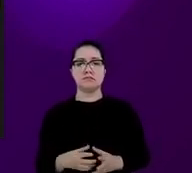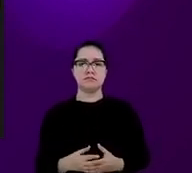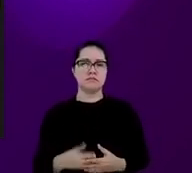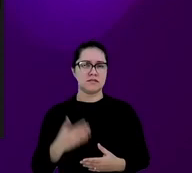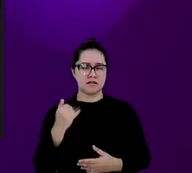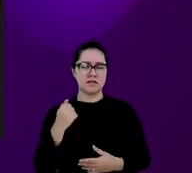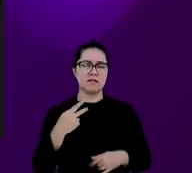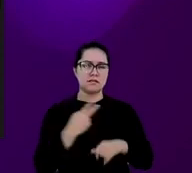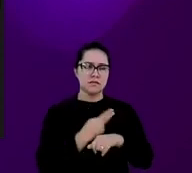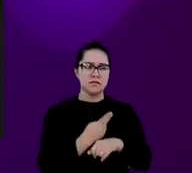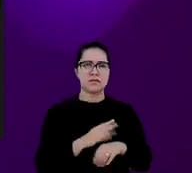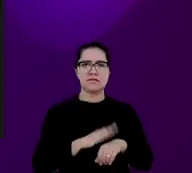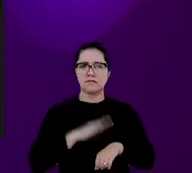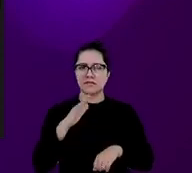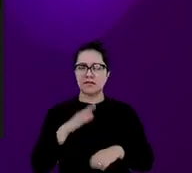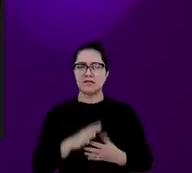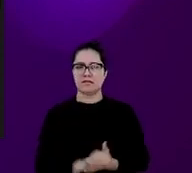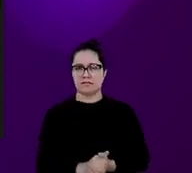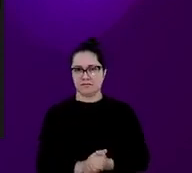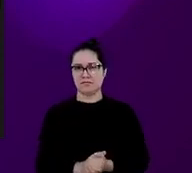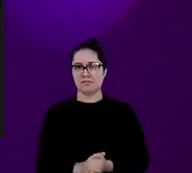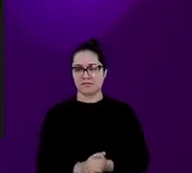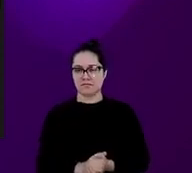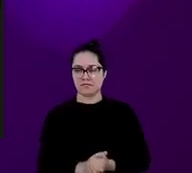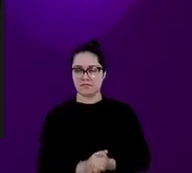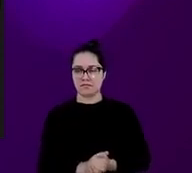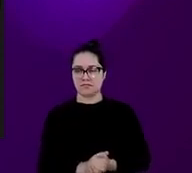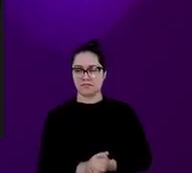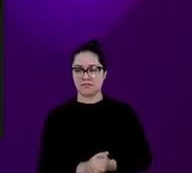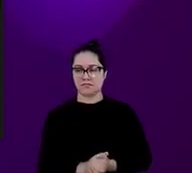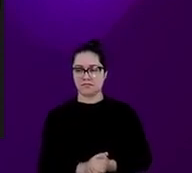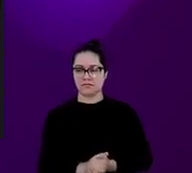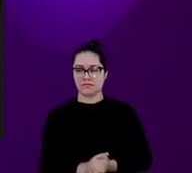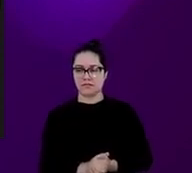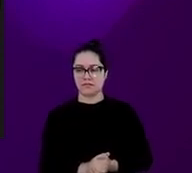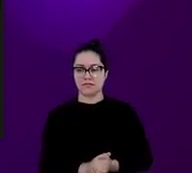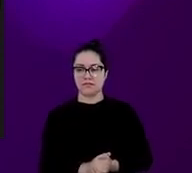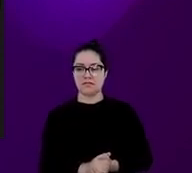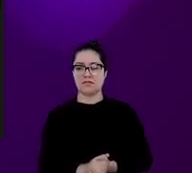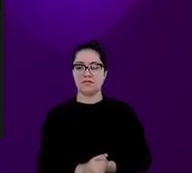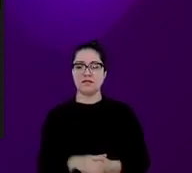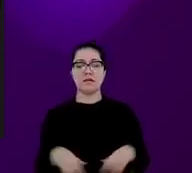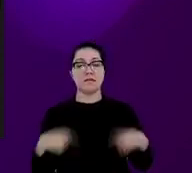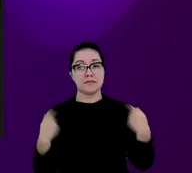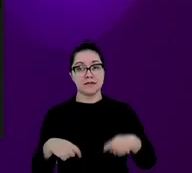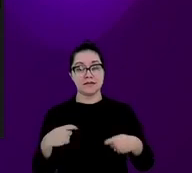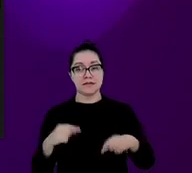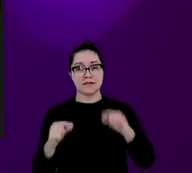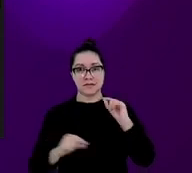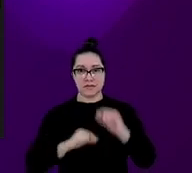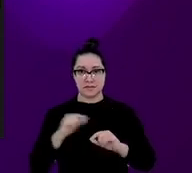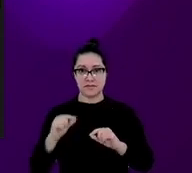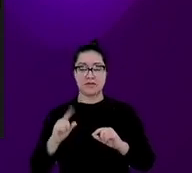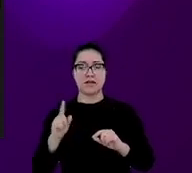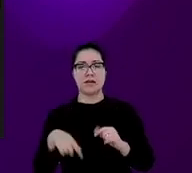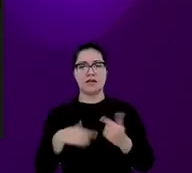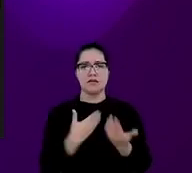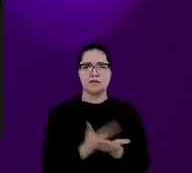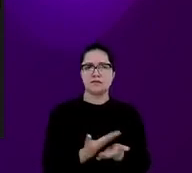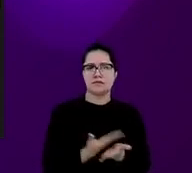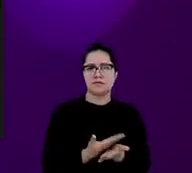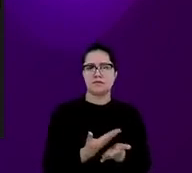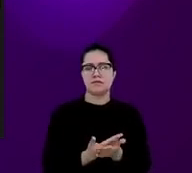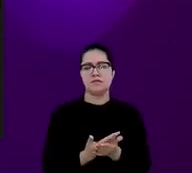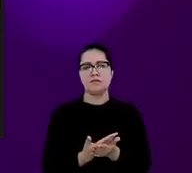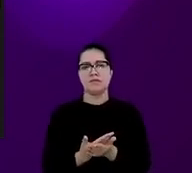resources to carry out trials, your Pfizers and your Mercks and your Sanofis